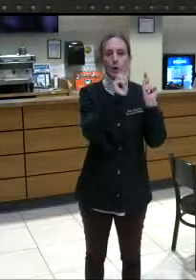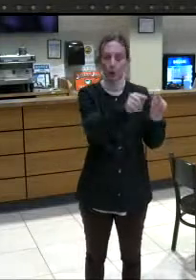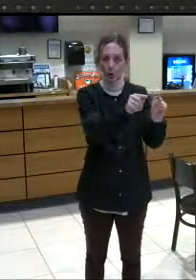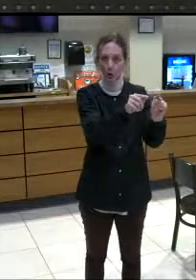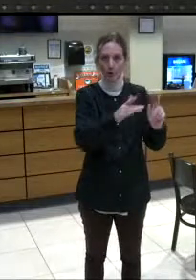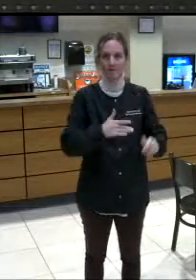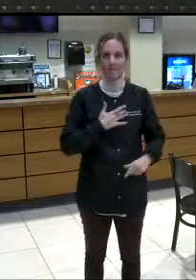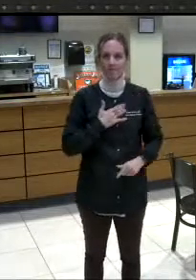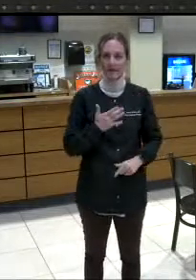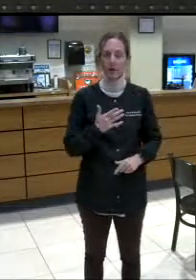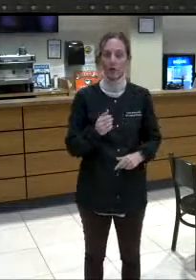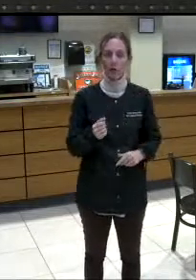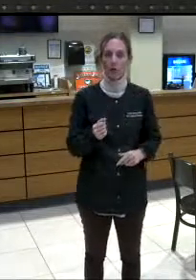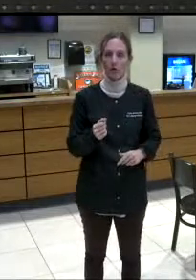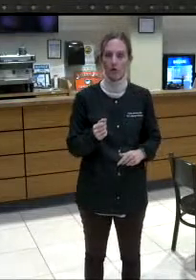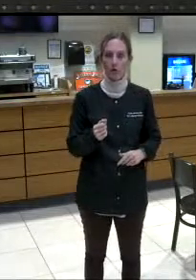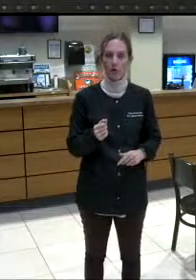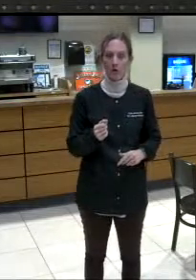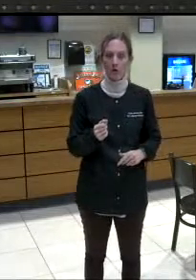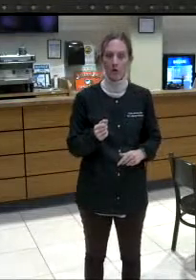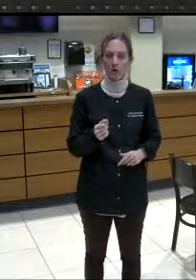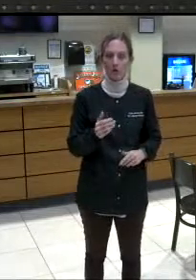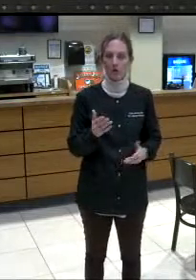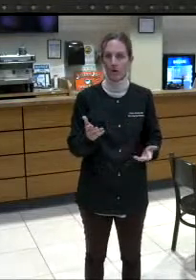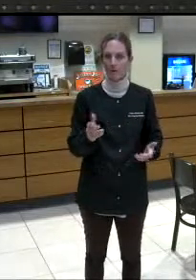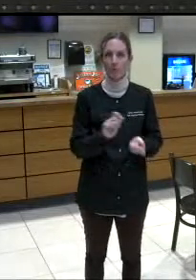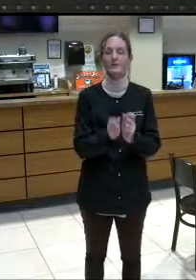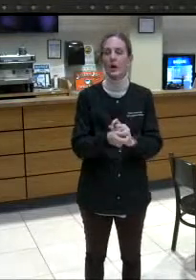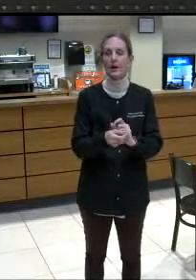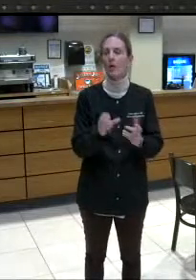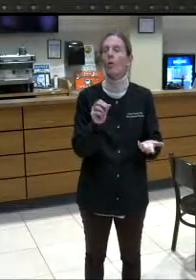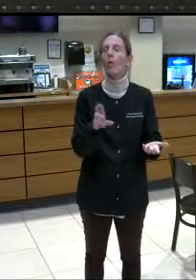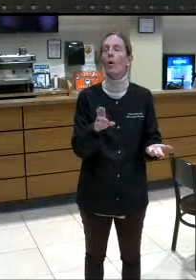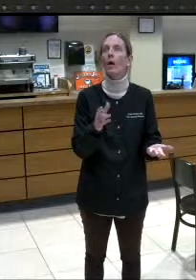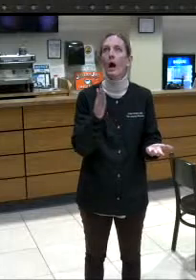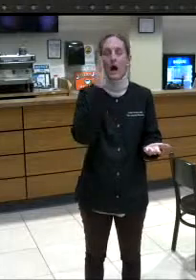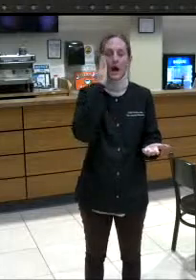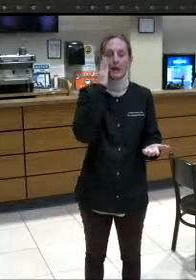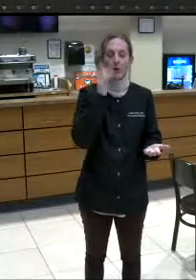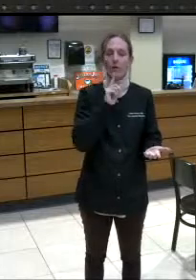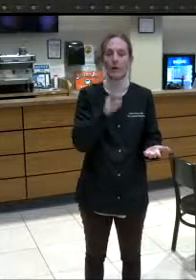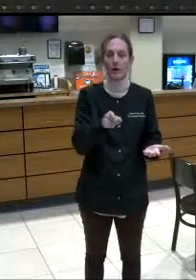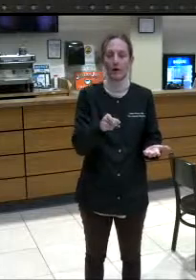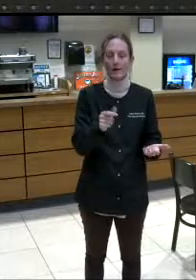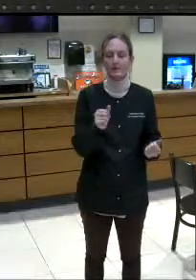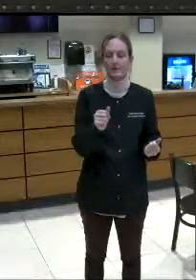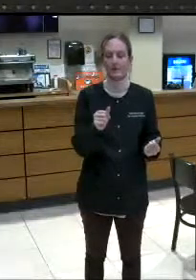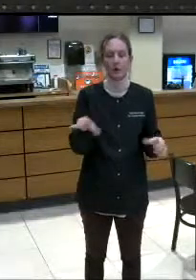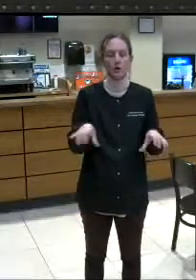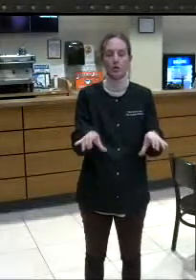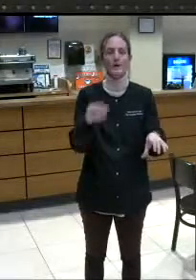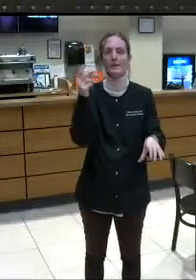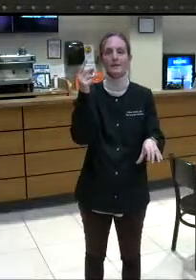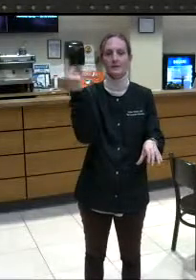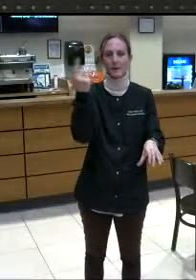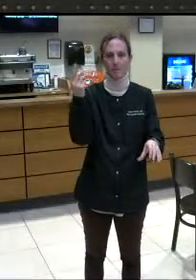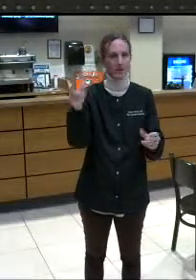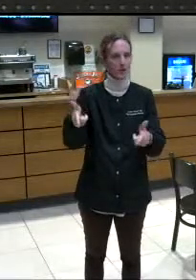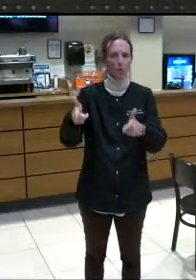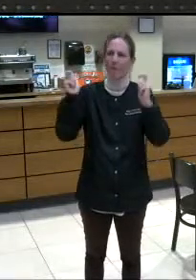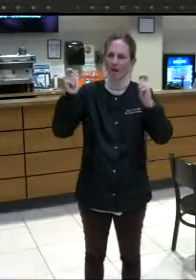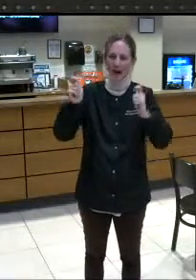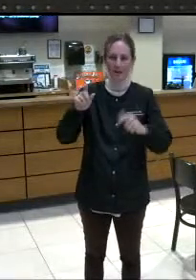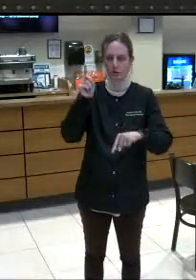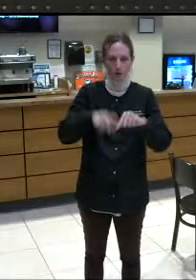all feel that we do that? I know that there's a very fine line between like doing it so quickly that you can't